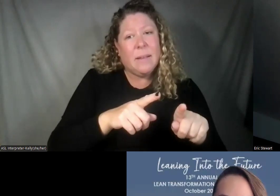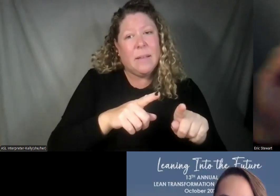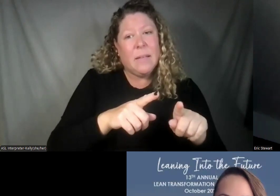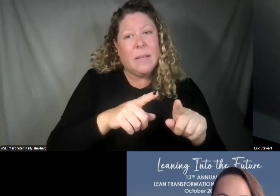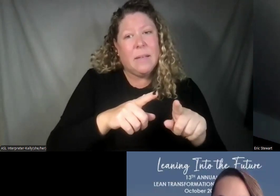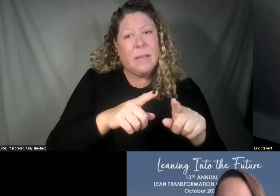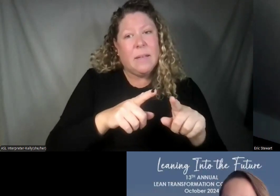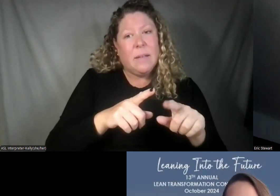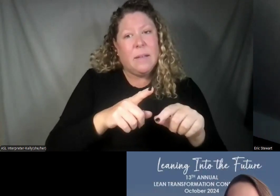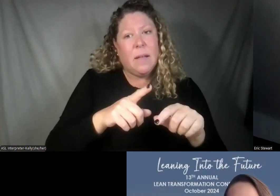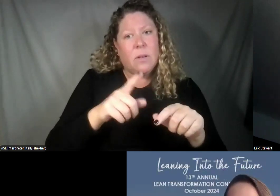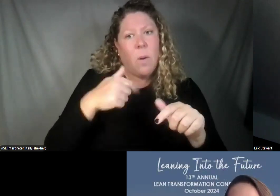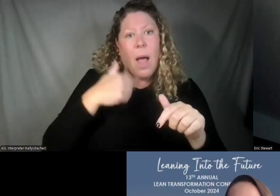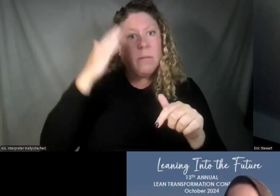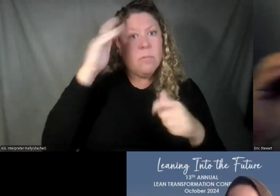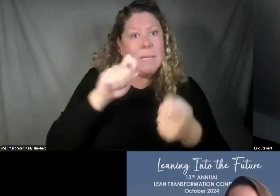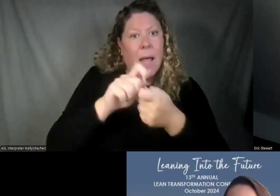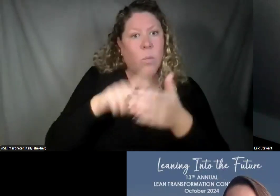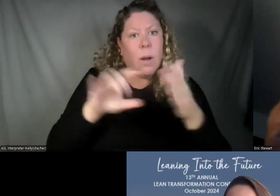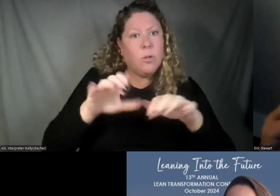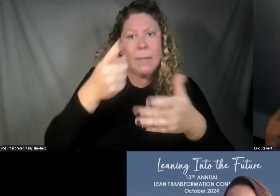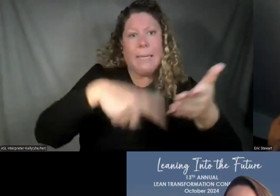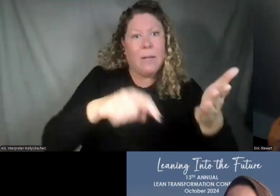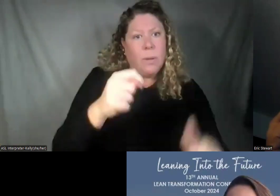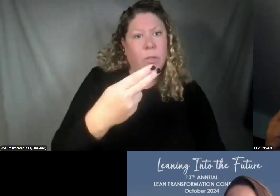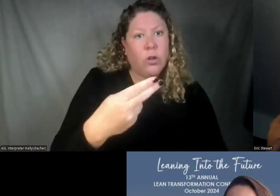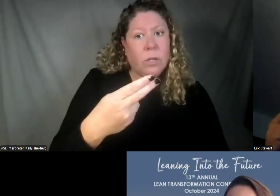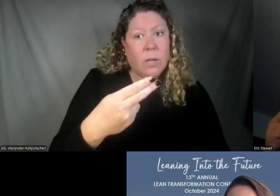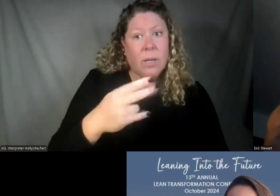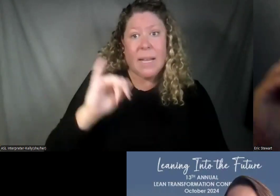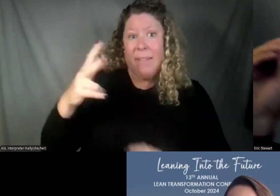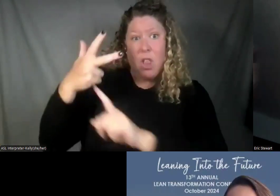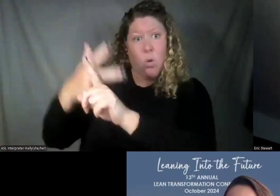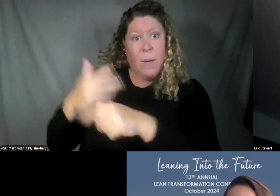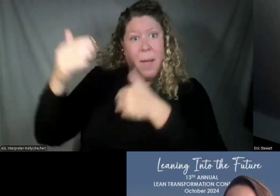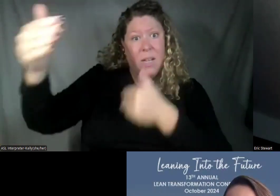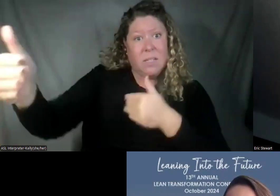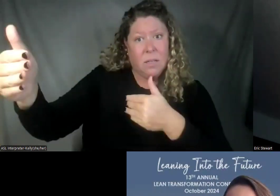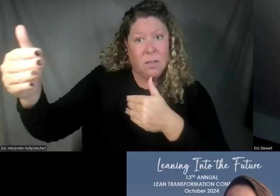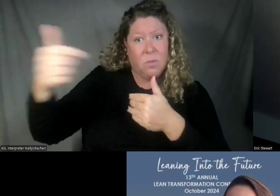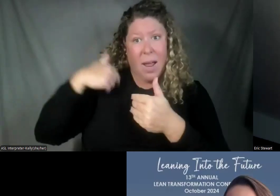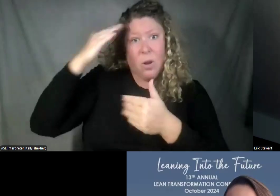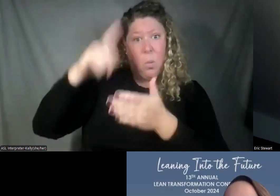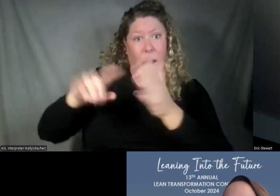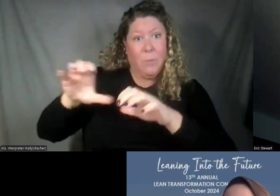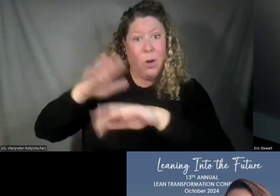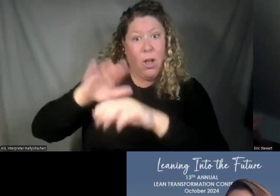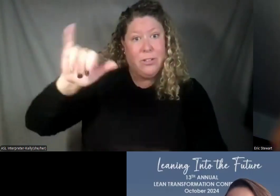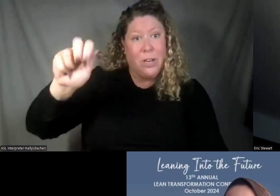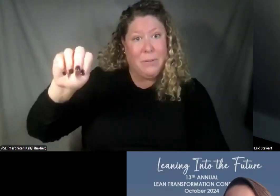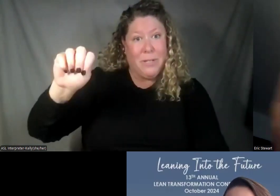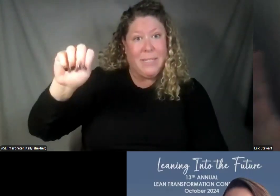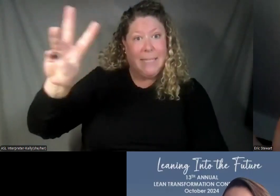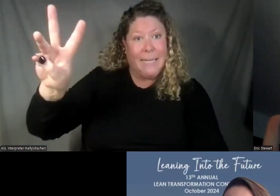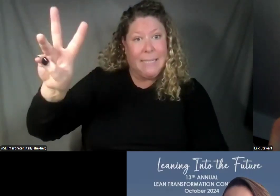you're going to be doing next Thursday. Or can you imagine what you're going to be doing on January 6th? Okay.